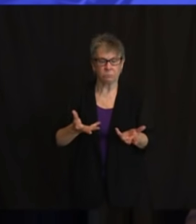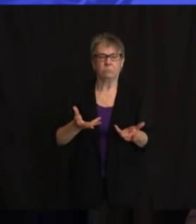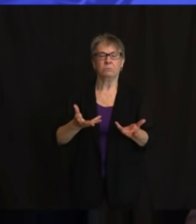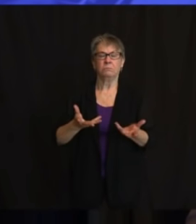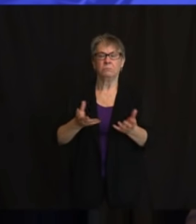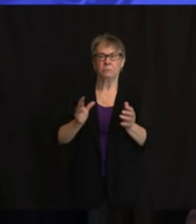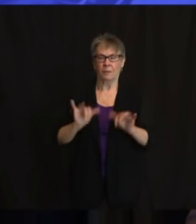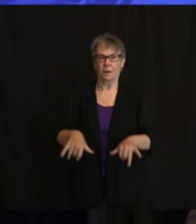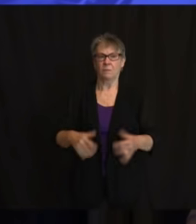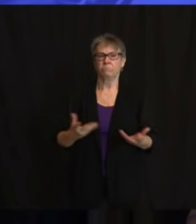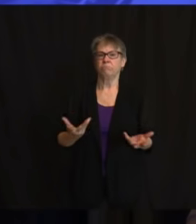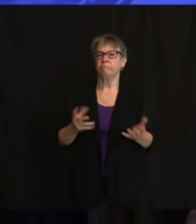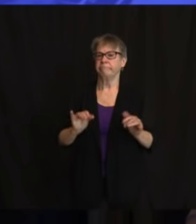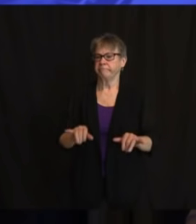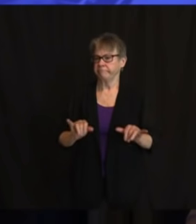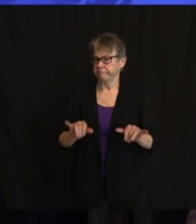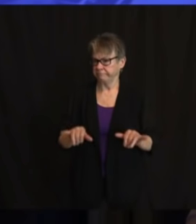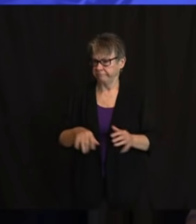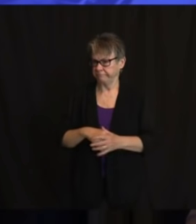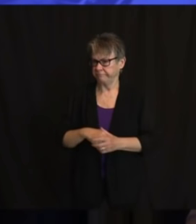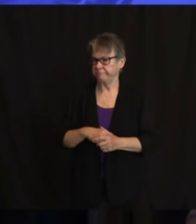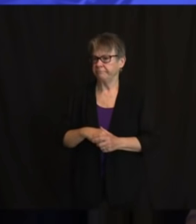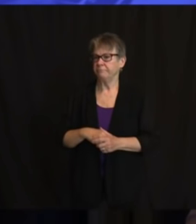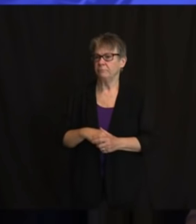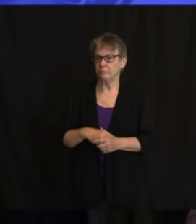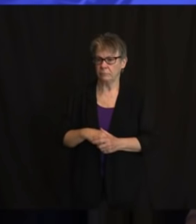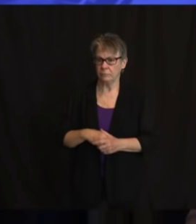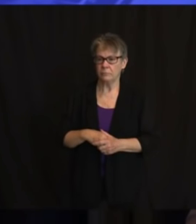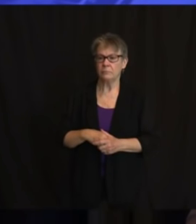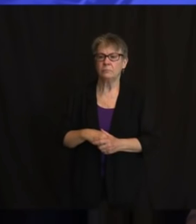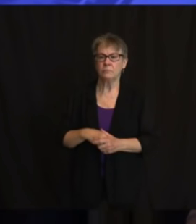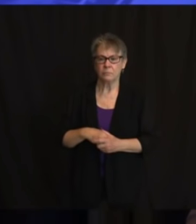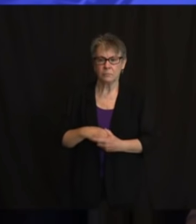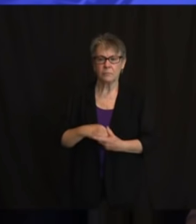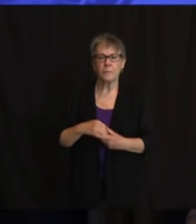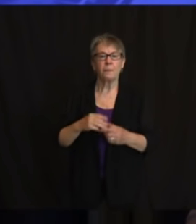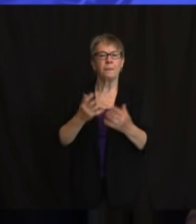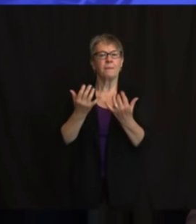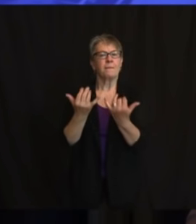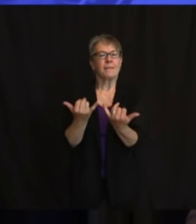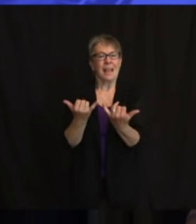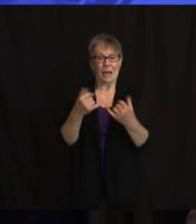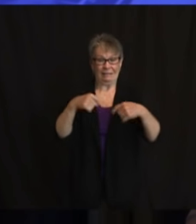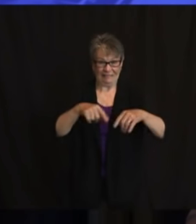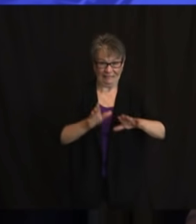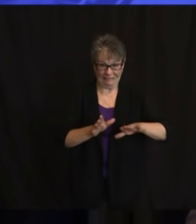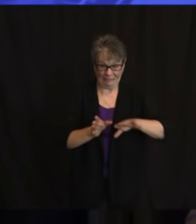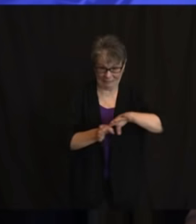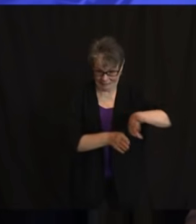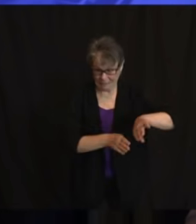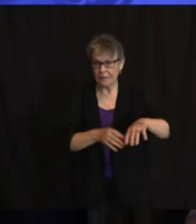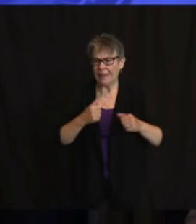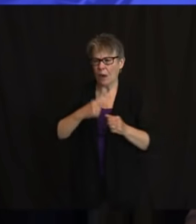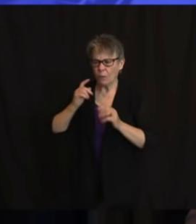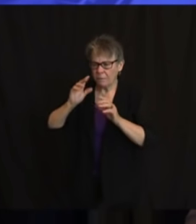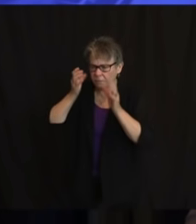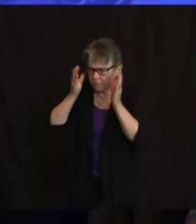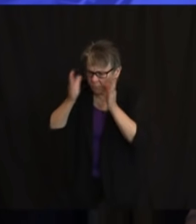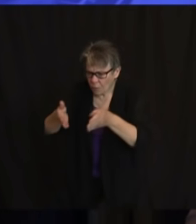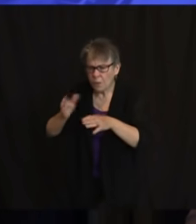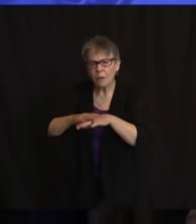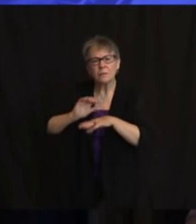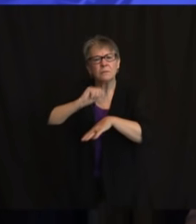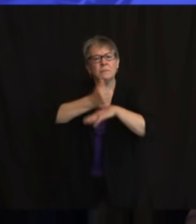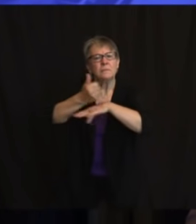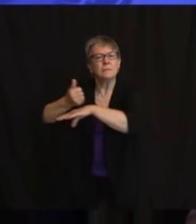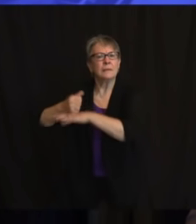schools and students. To that end, we are creating a steering committee of diverse stakeholders to help us navigate these issues. Our